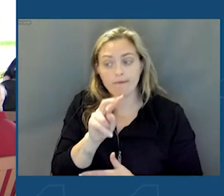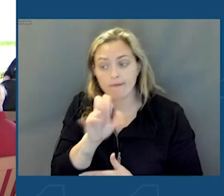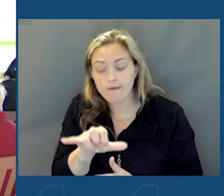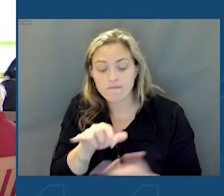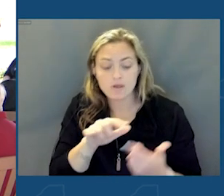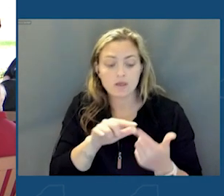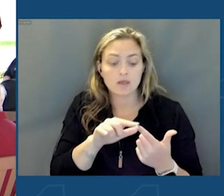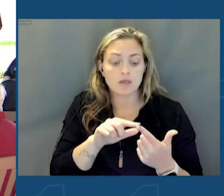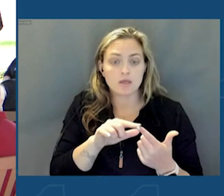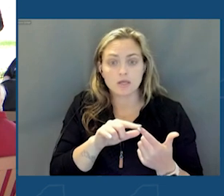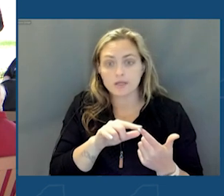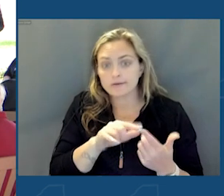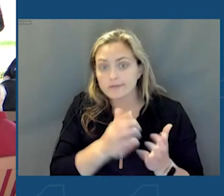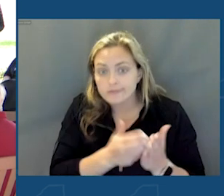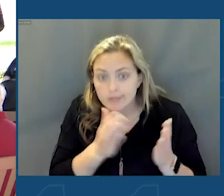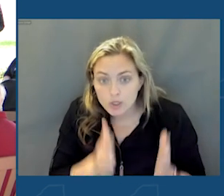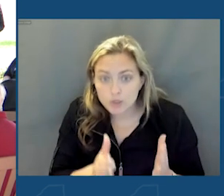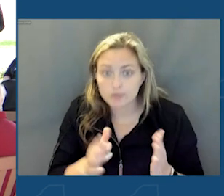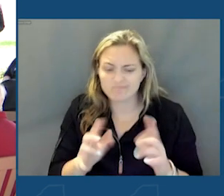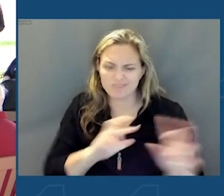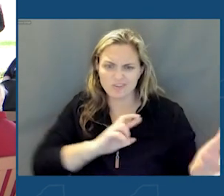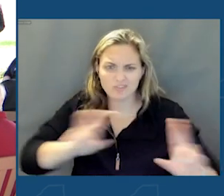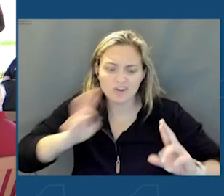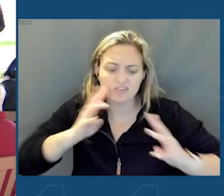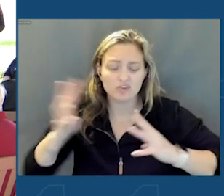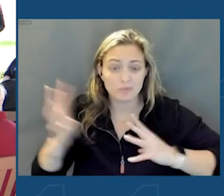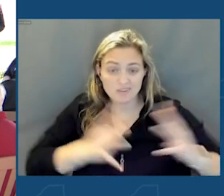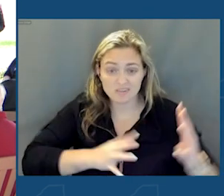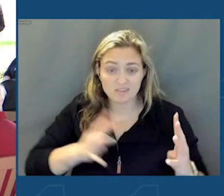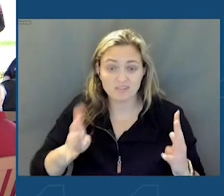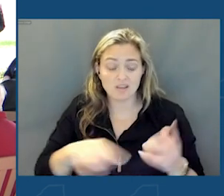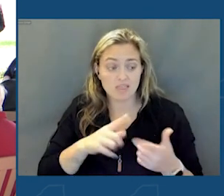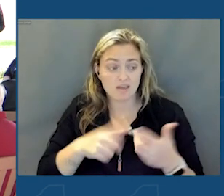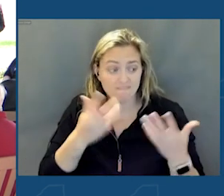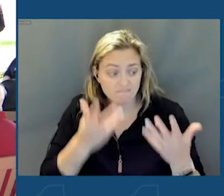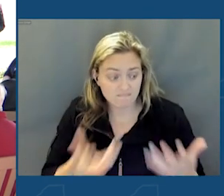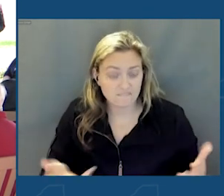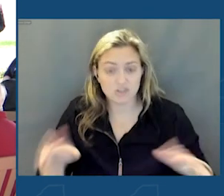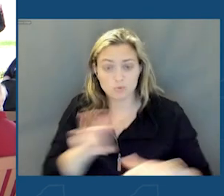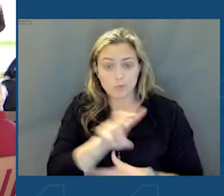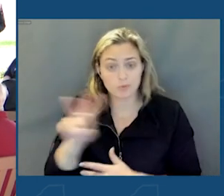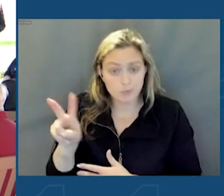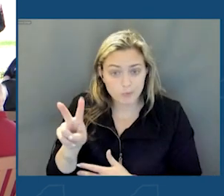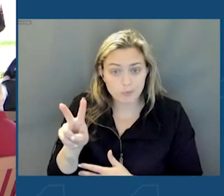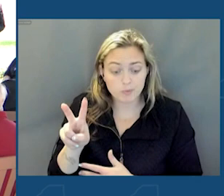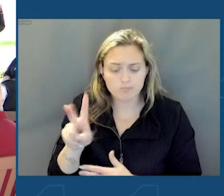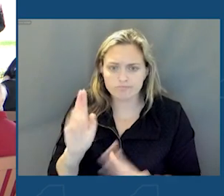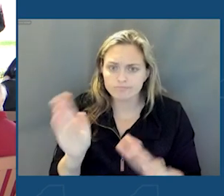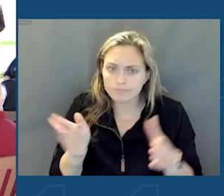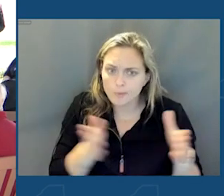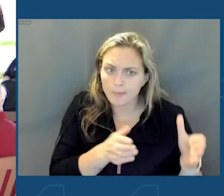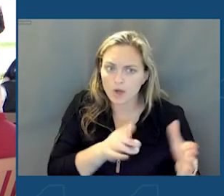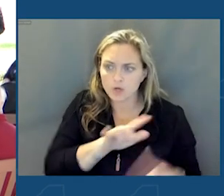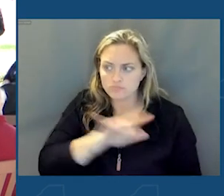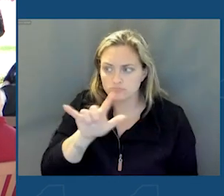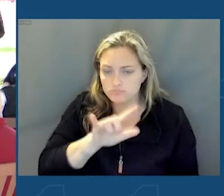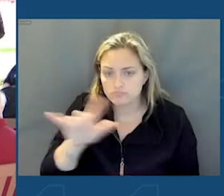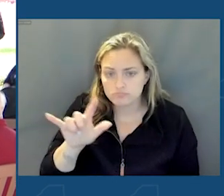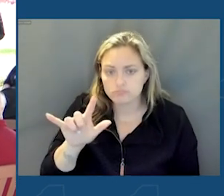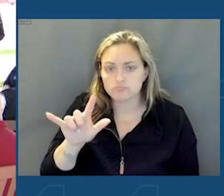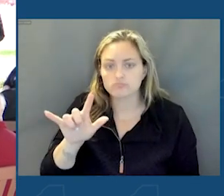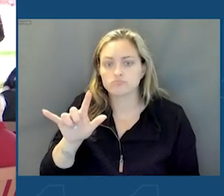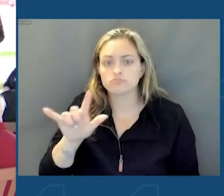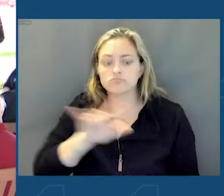sailors for battle, and then after World War II to prepare airmen and Air